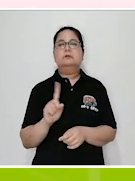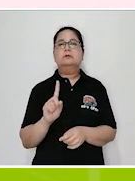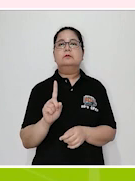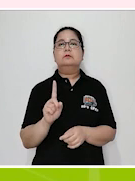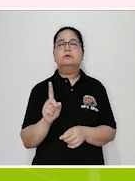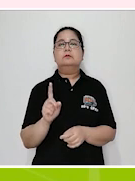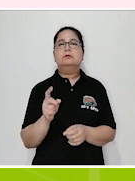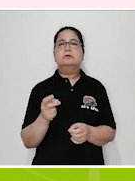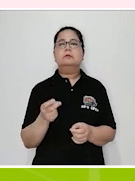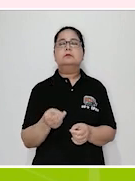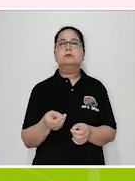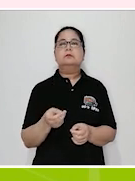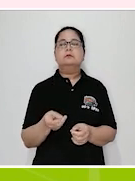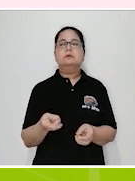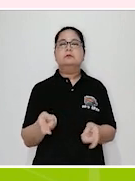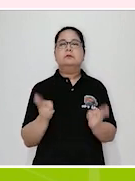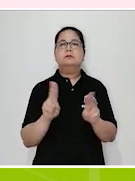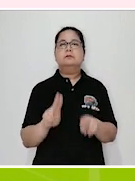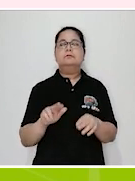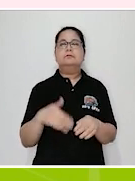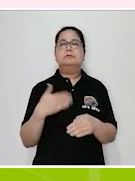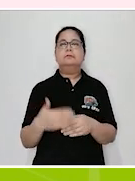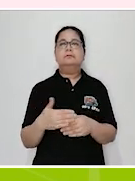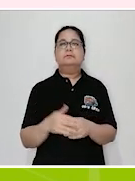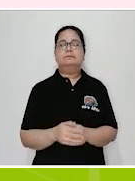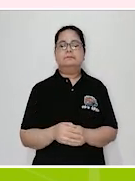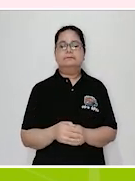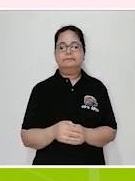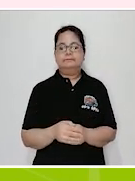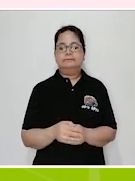What will happen after that?